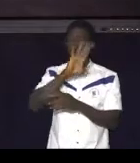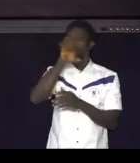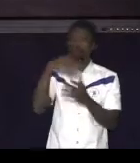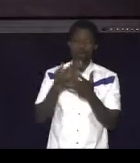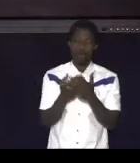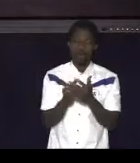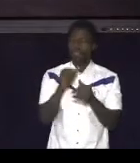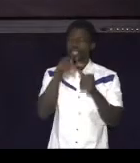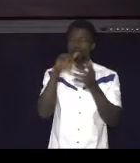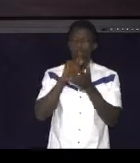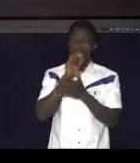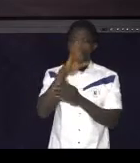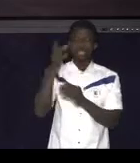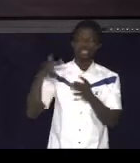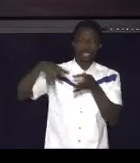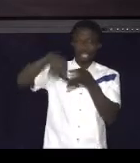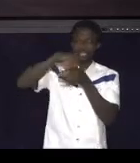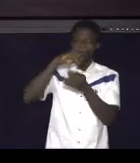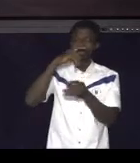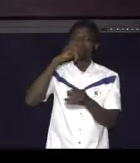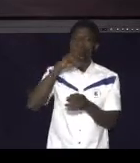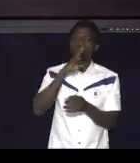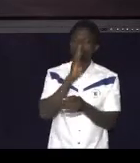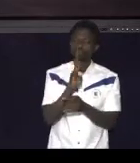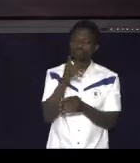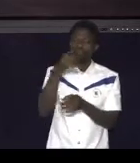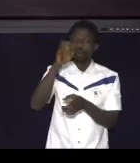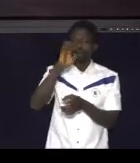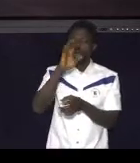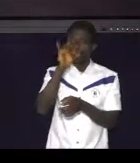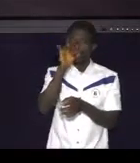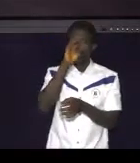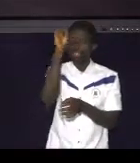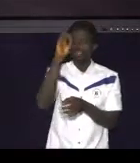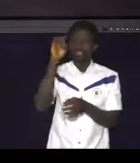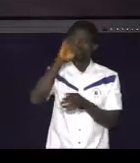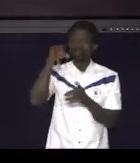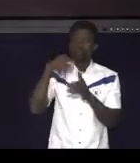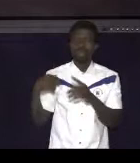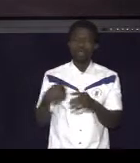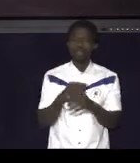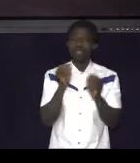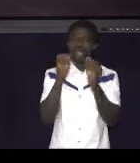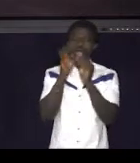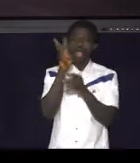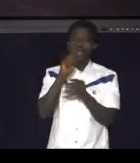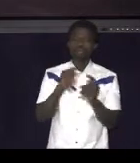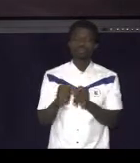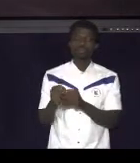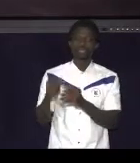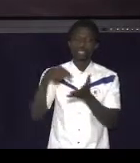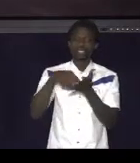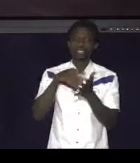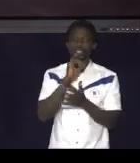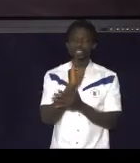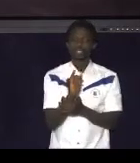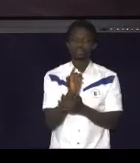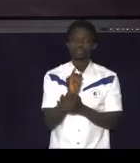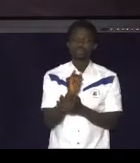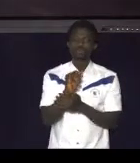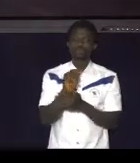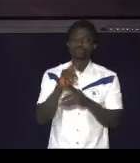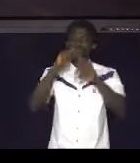inside must be 180 degrees when we add them together. And we can easily prove this. This is